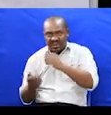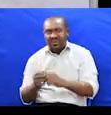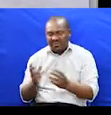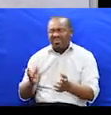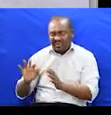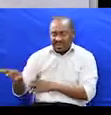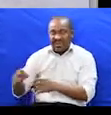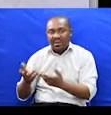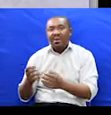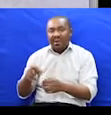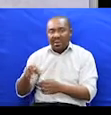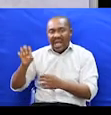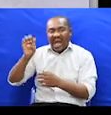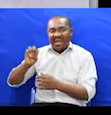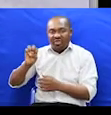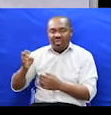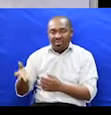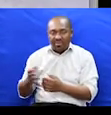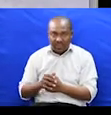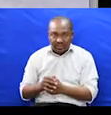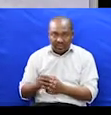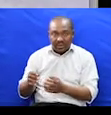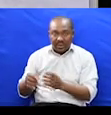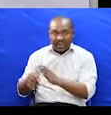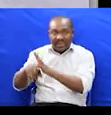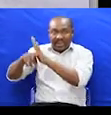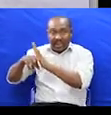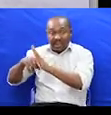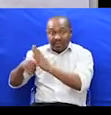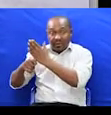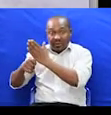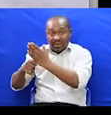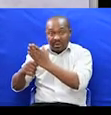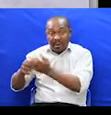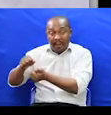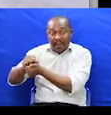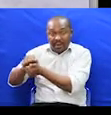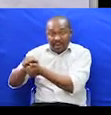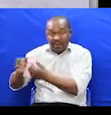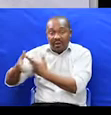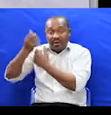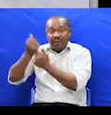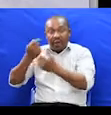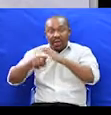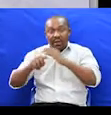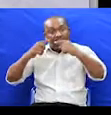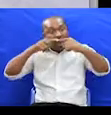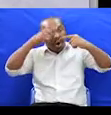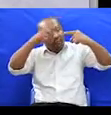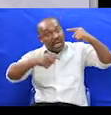is the electron. Electron is a negative charged particle. It is found in an orbit. It is a less